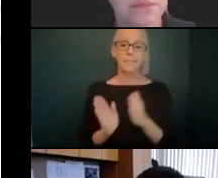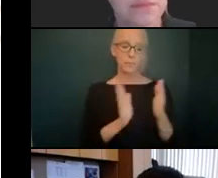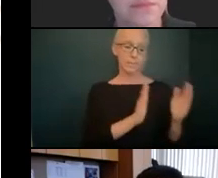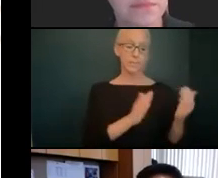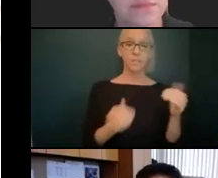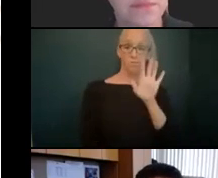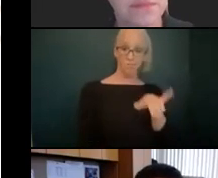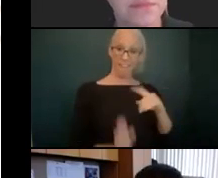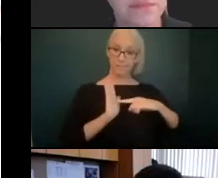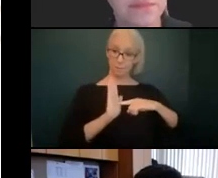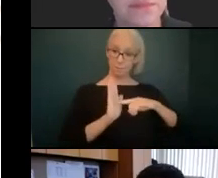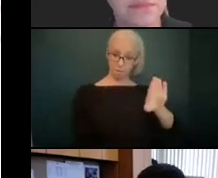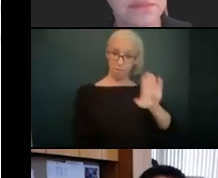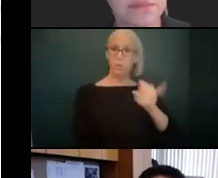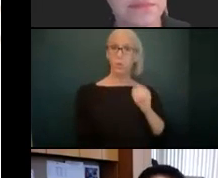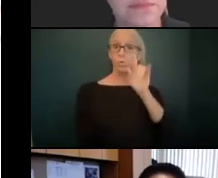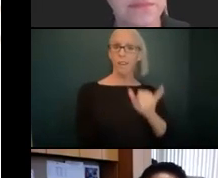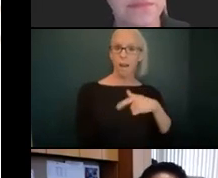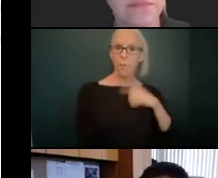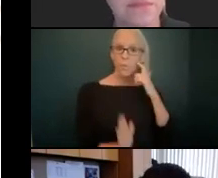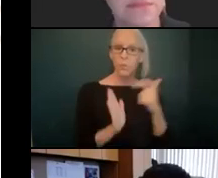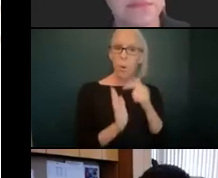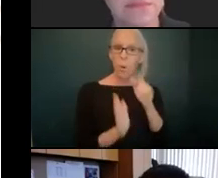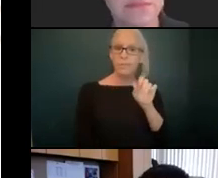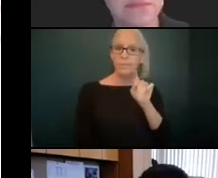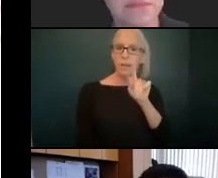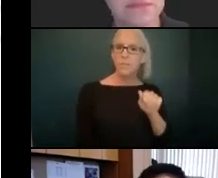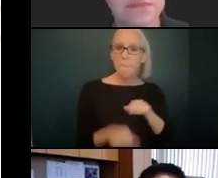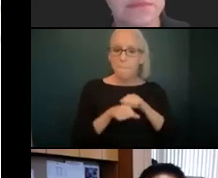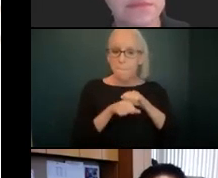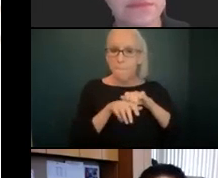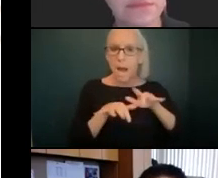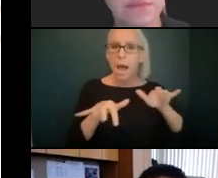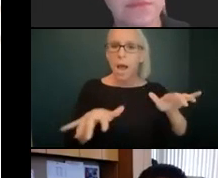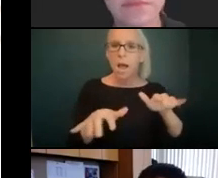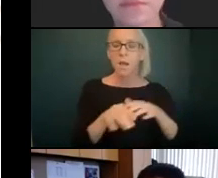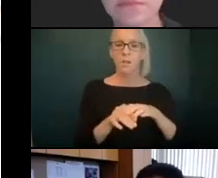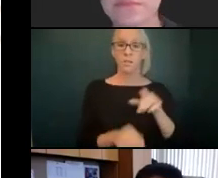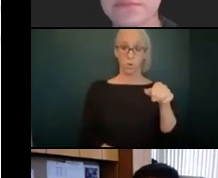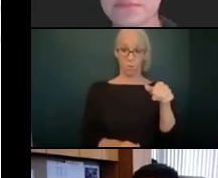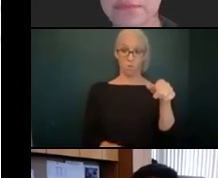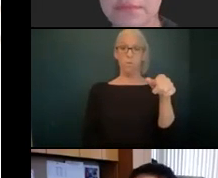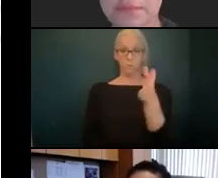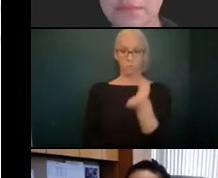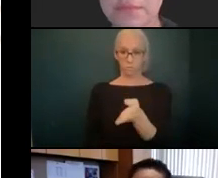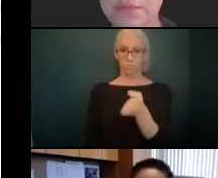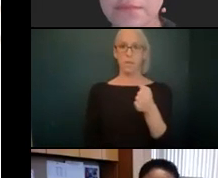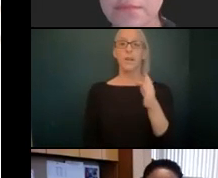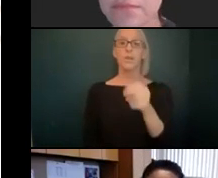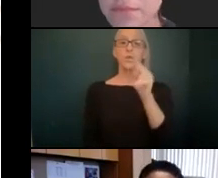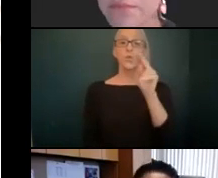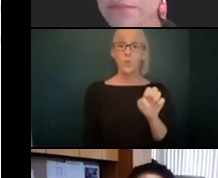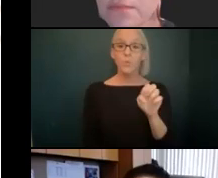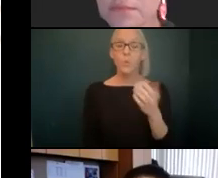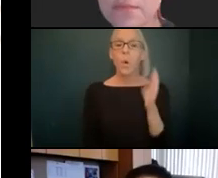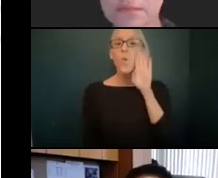July, where we knew the variant was circulating, and we knew we were going to get hit. We saw, this was in June, and look what happened. So we knew Delta,